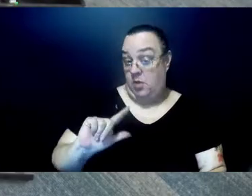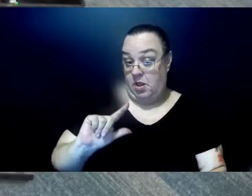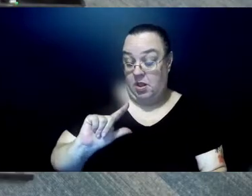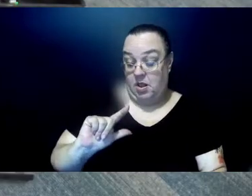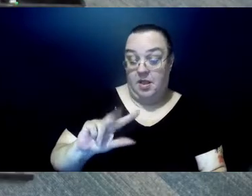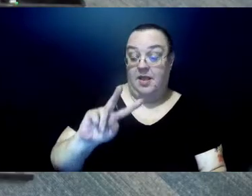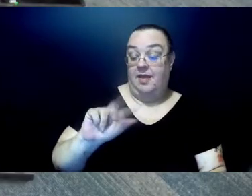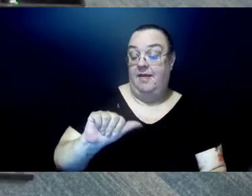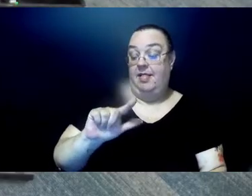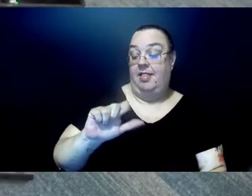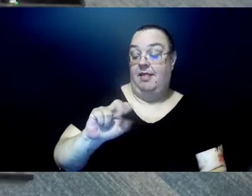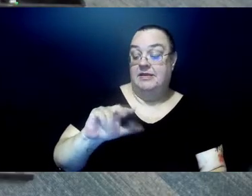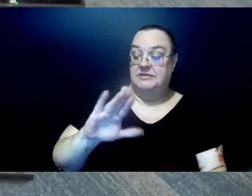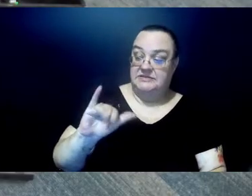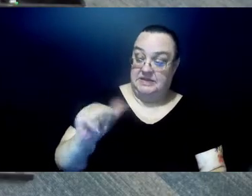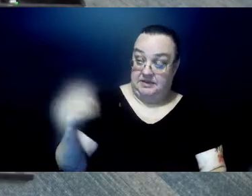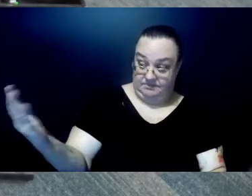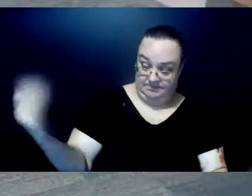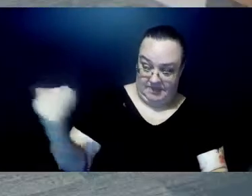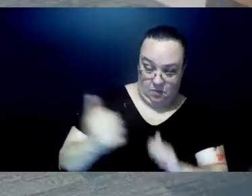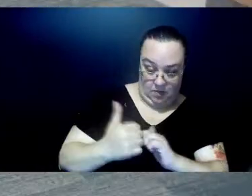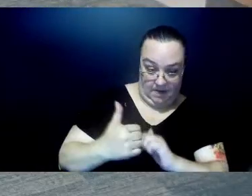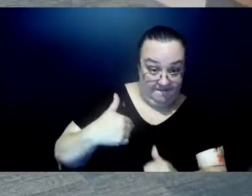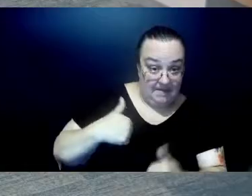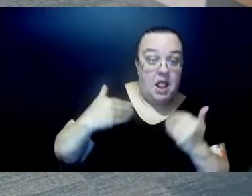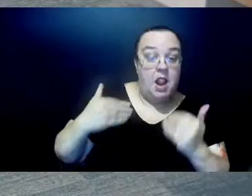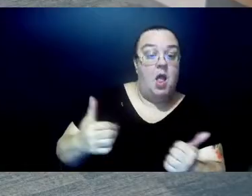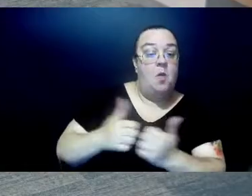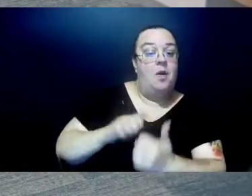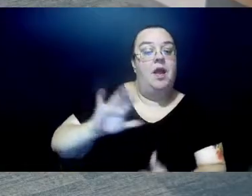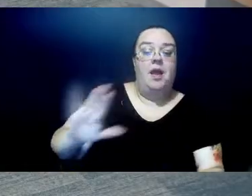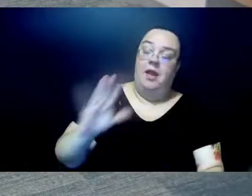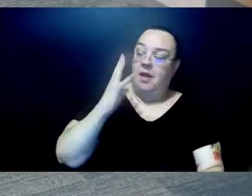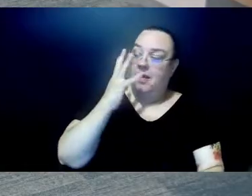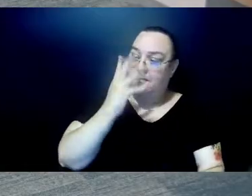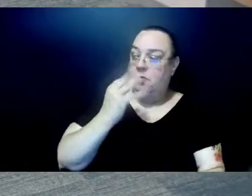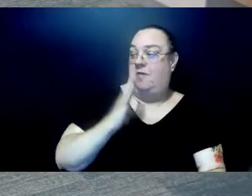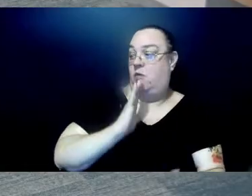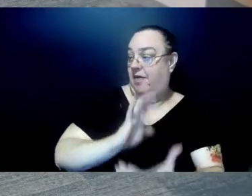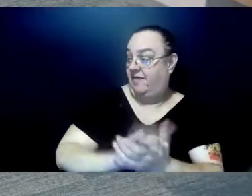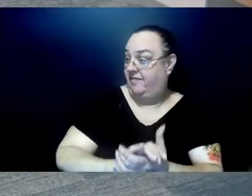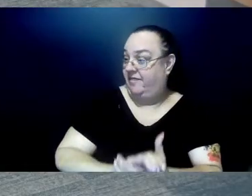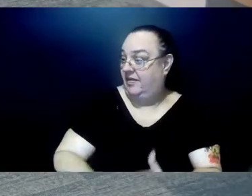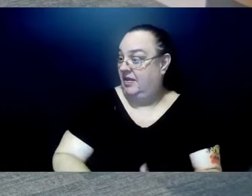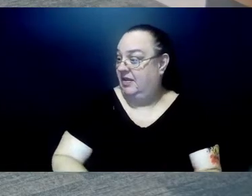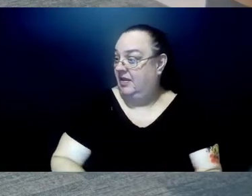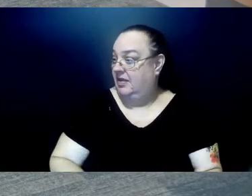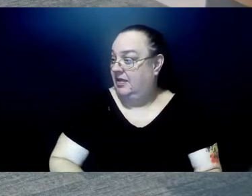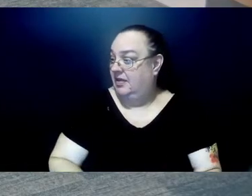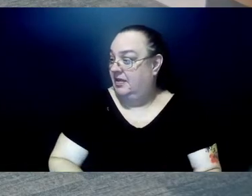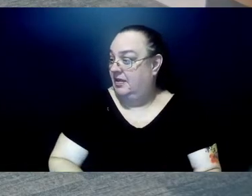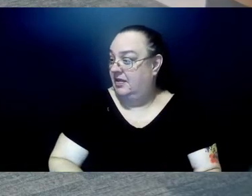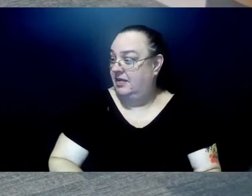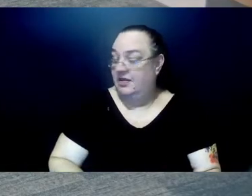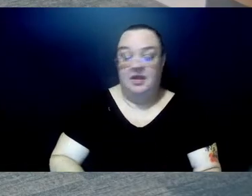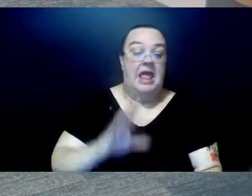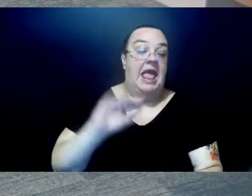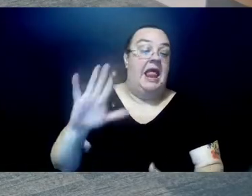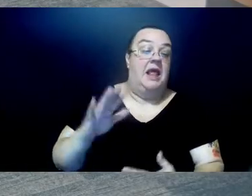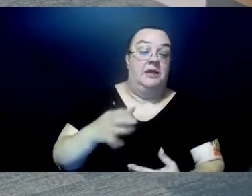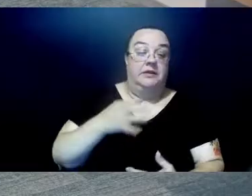Valencia to join me at the podium, along with his beautiful, beautiful wife and baby daughter-to-be.